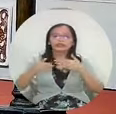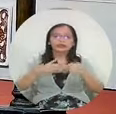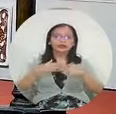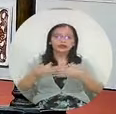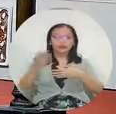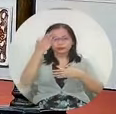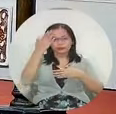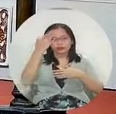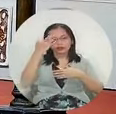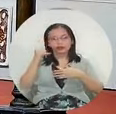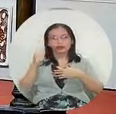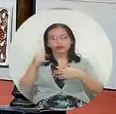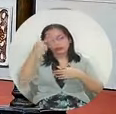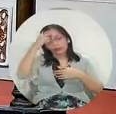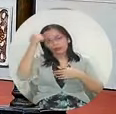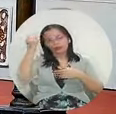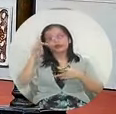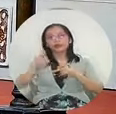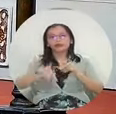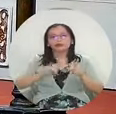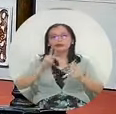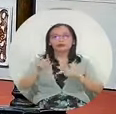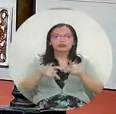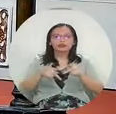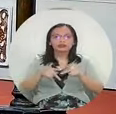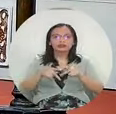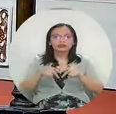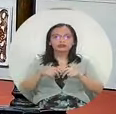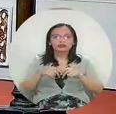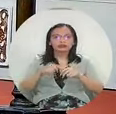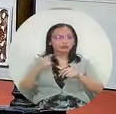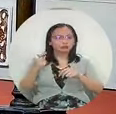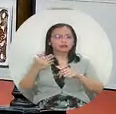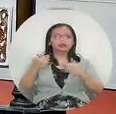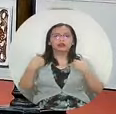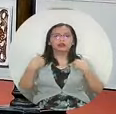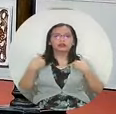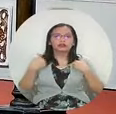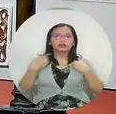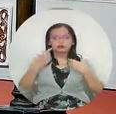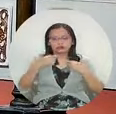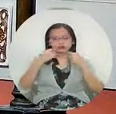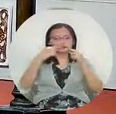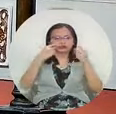Yeah. Then I said, the way you preach, they will compare you to the original pastor.